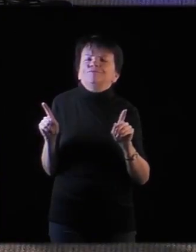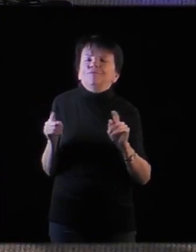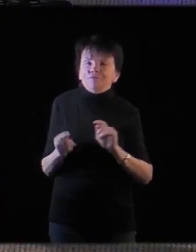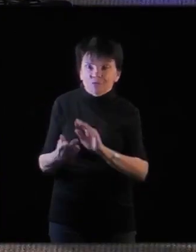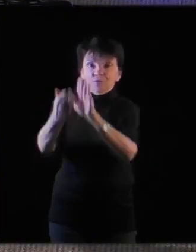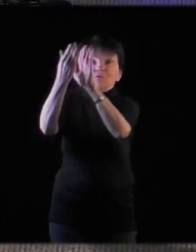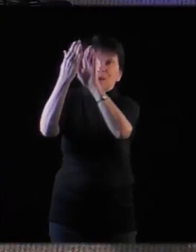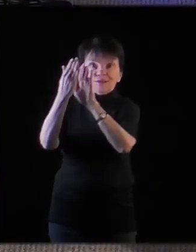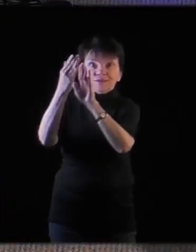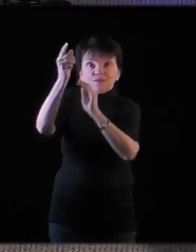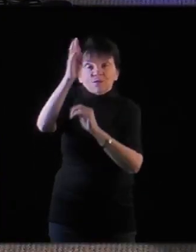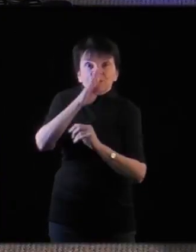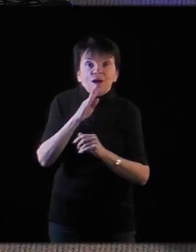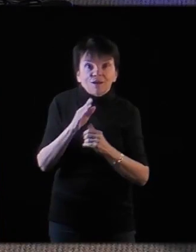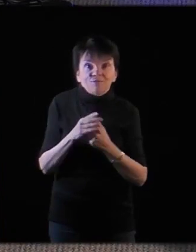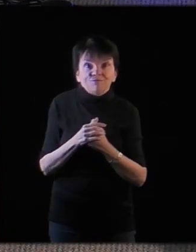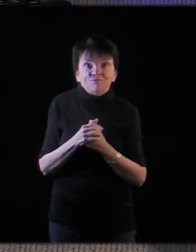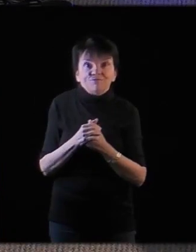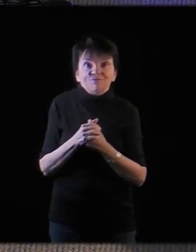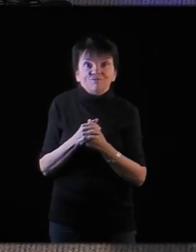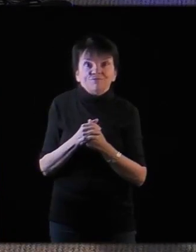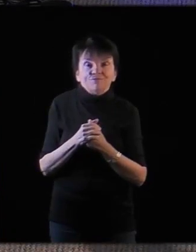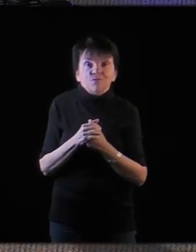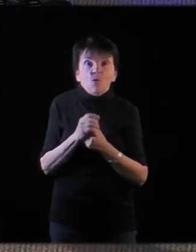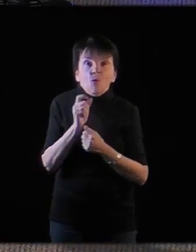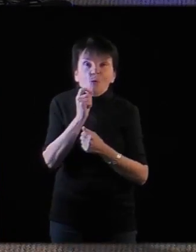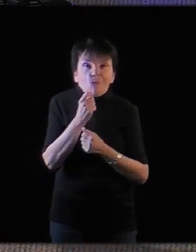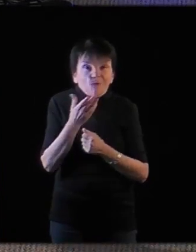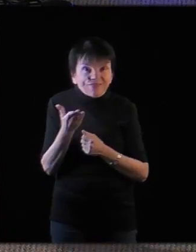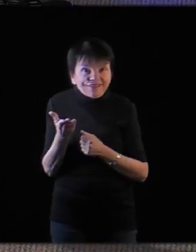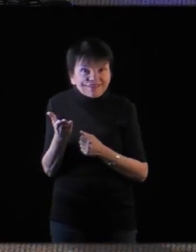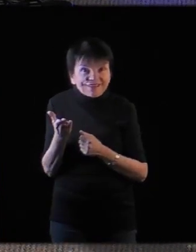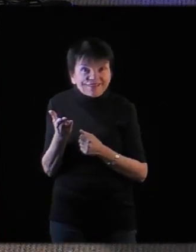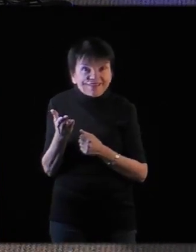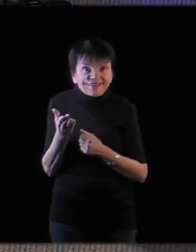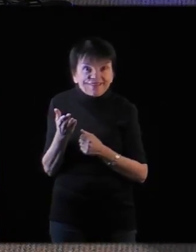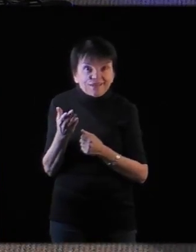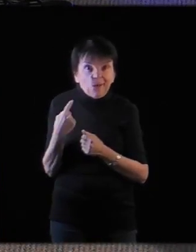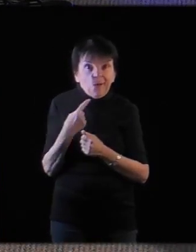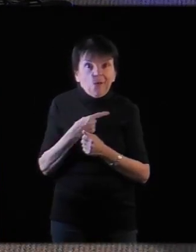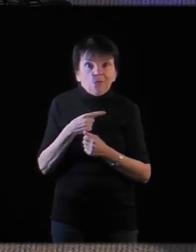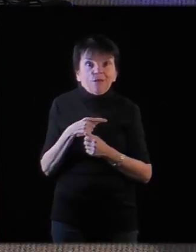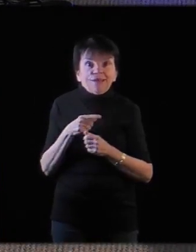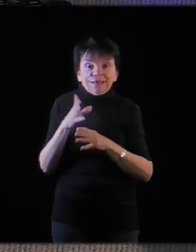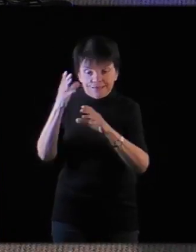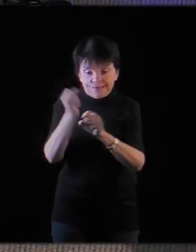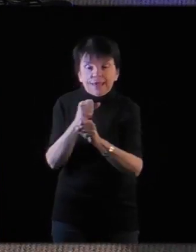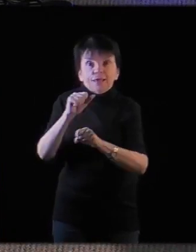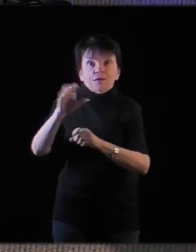God. The really cool thing as well is that we could take up the authority.